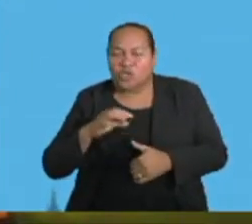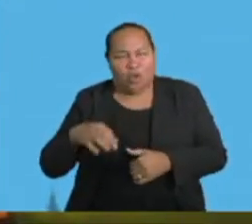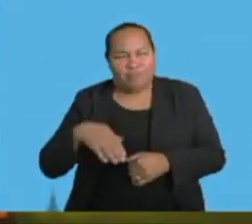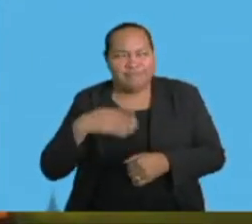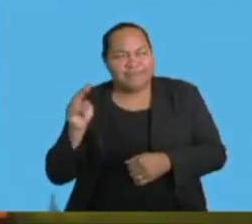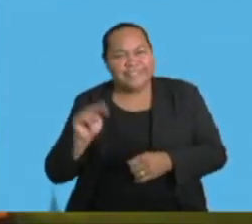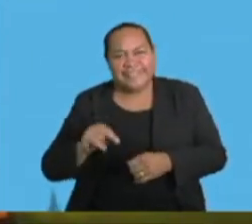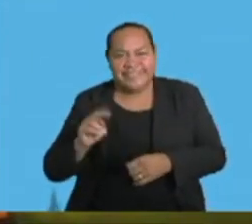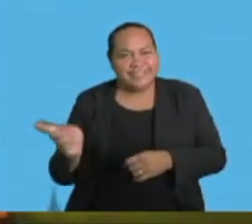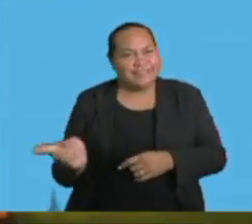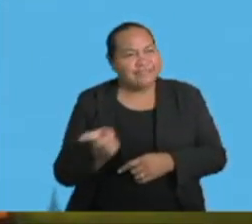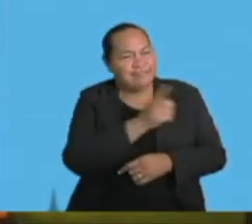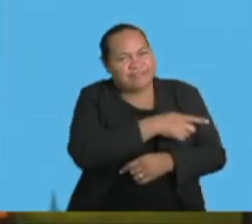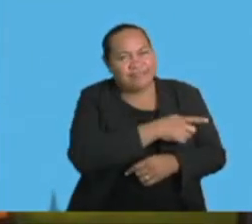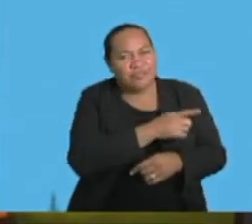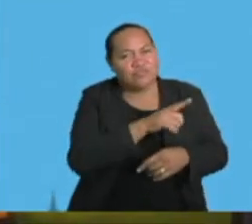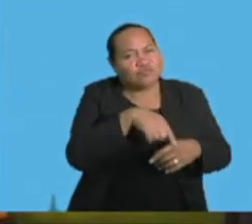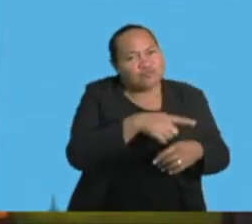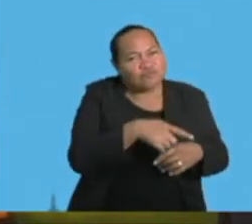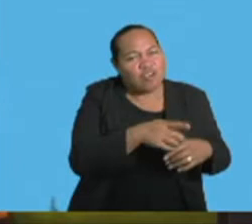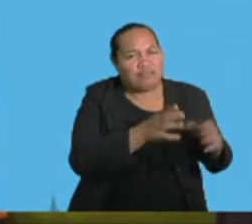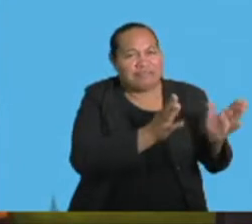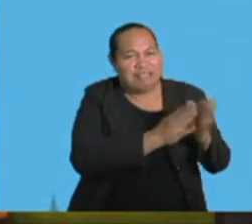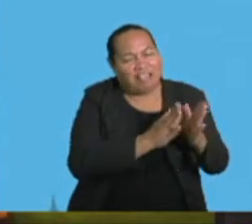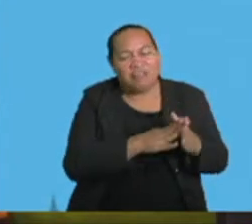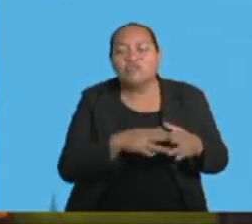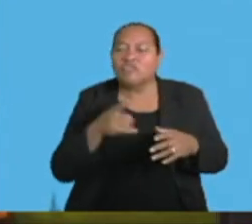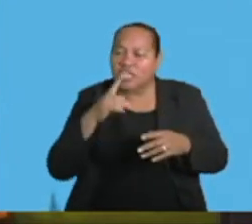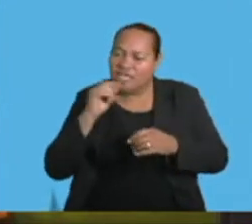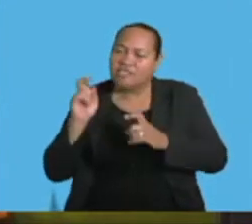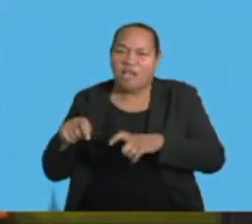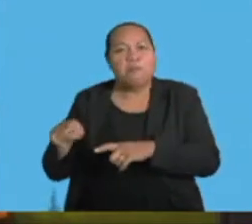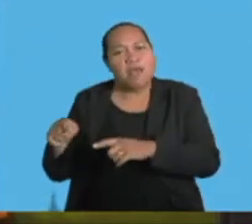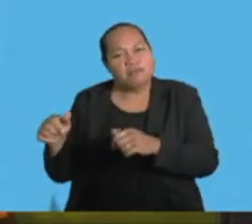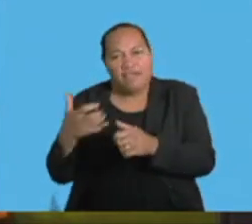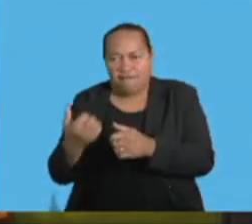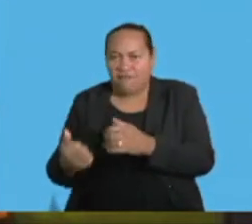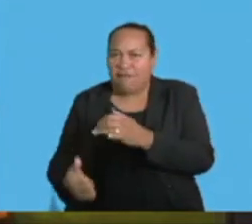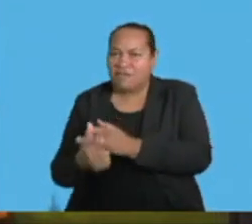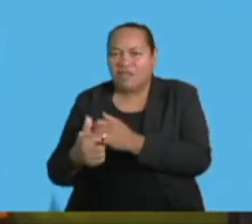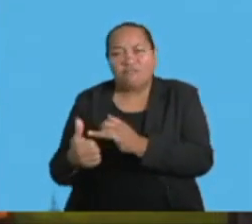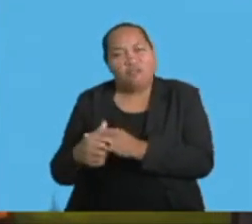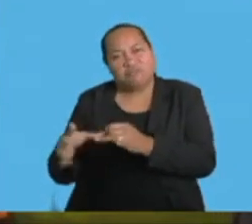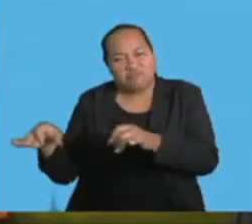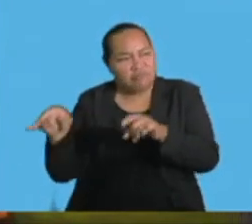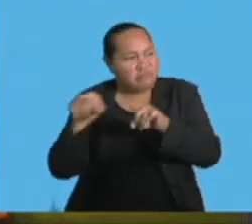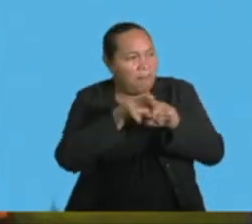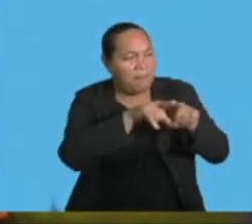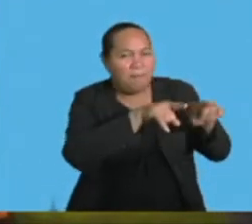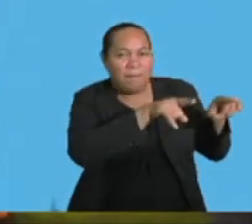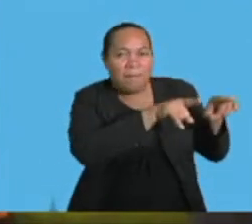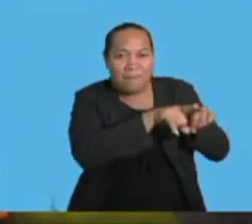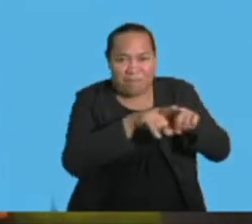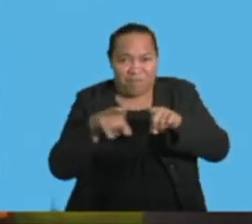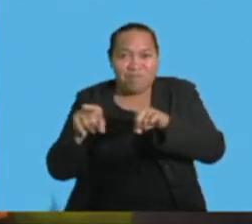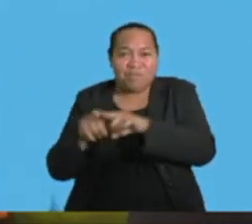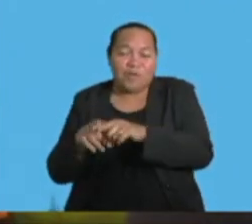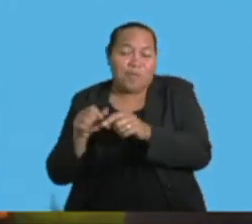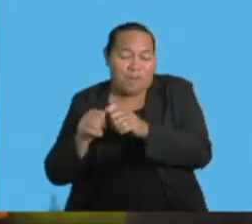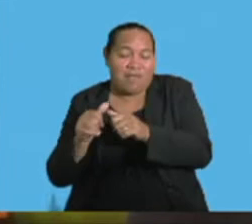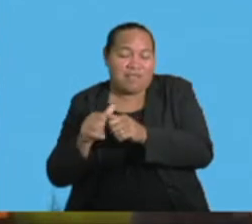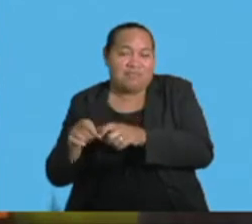access to internet or move to Nasinu. But infrastructure growth in those areas helps people to find rural areas a lot more